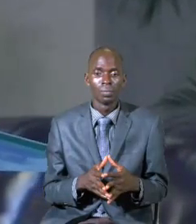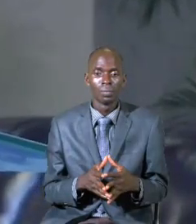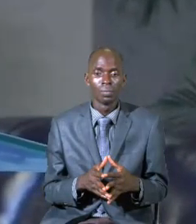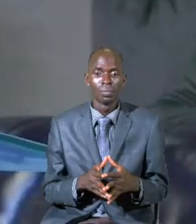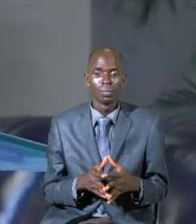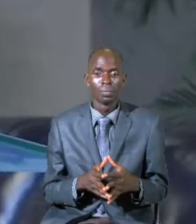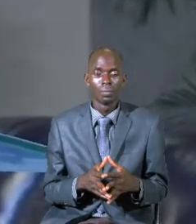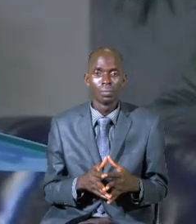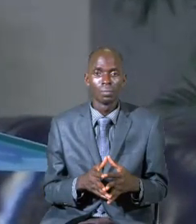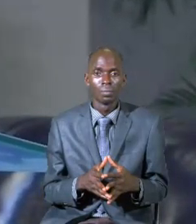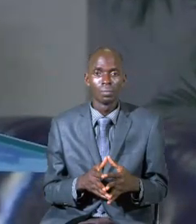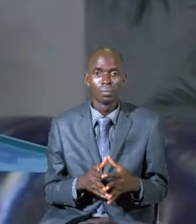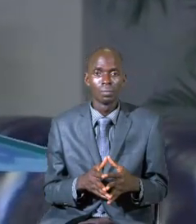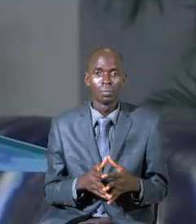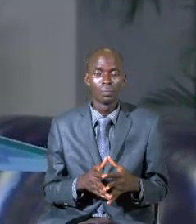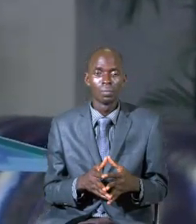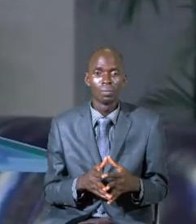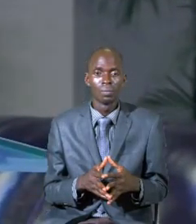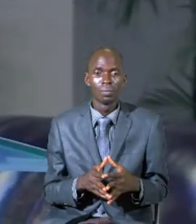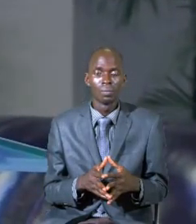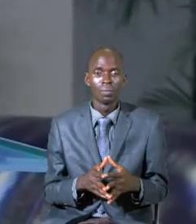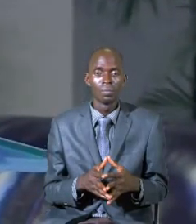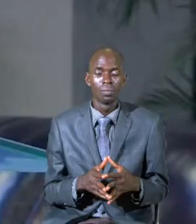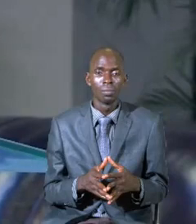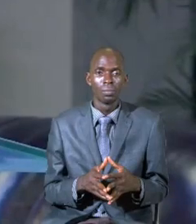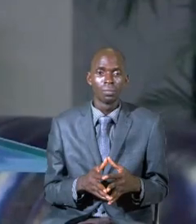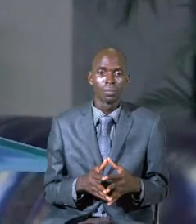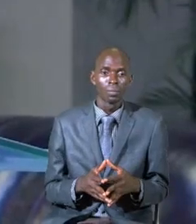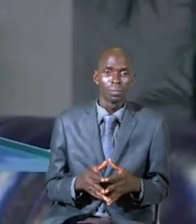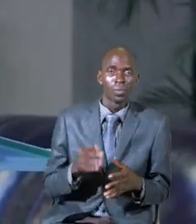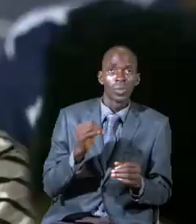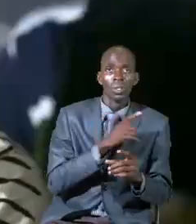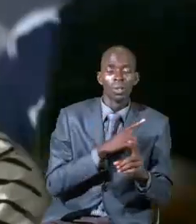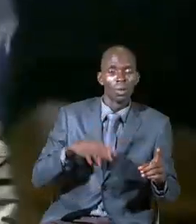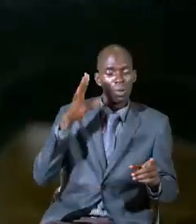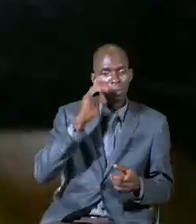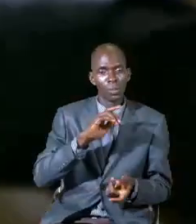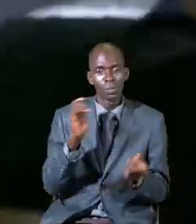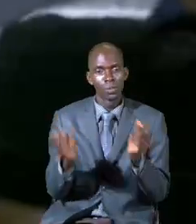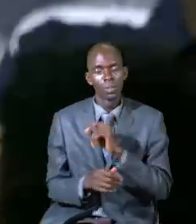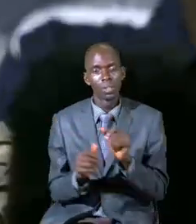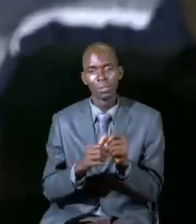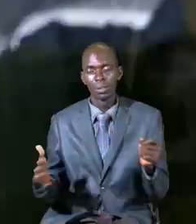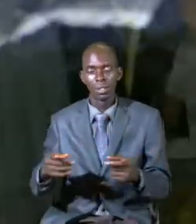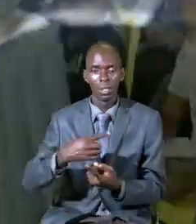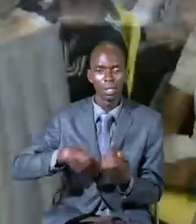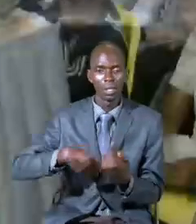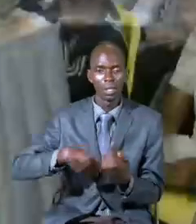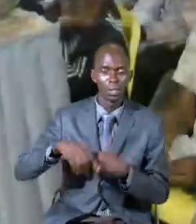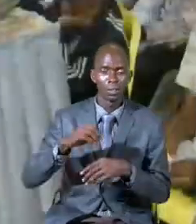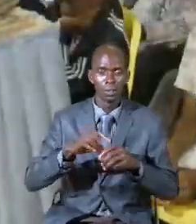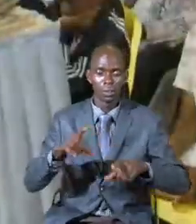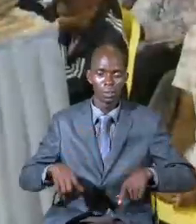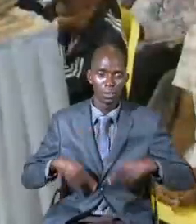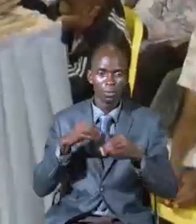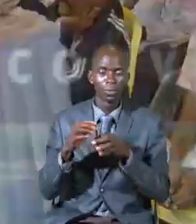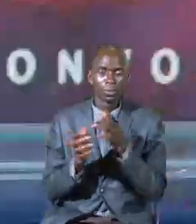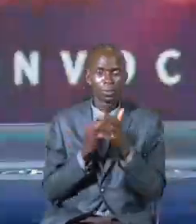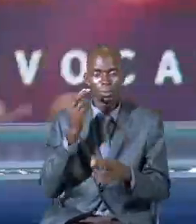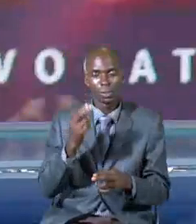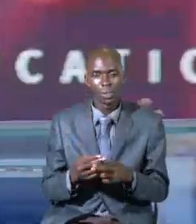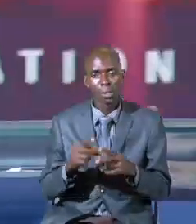turn everything around in your life in Jesus' name. Begin to think about